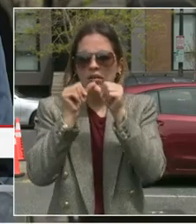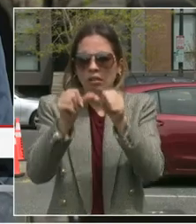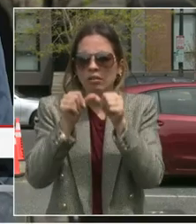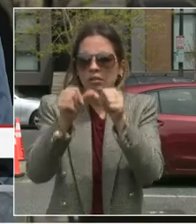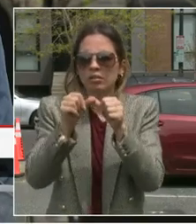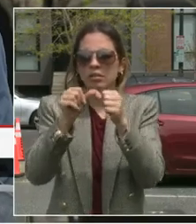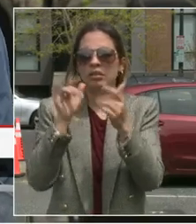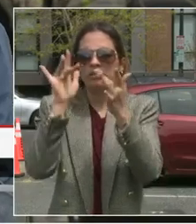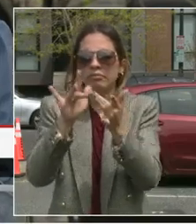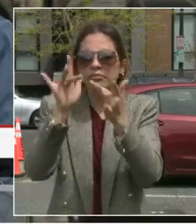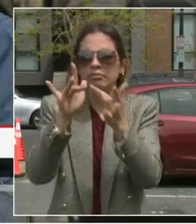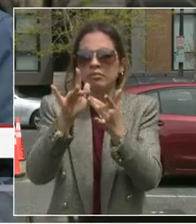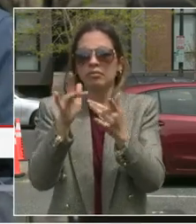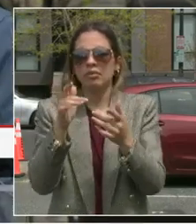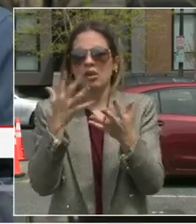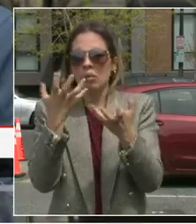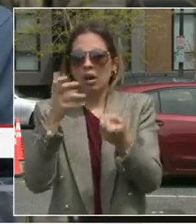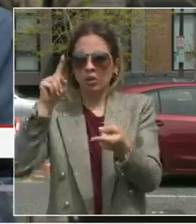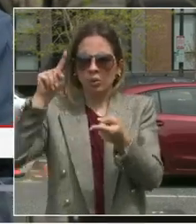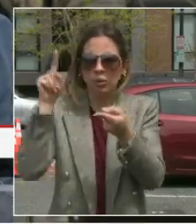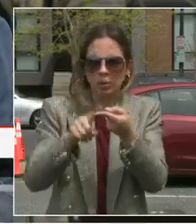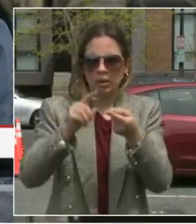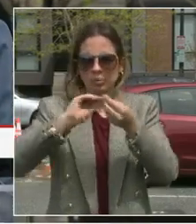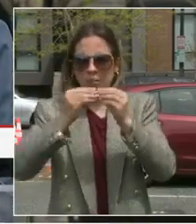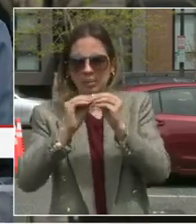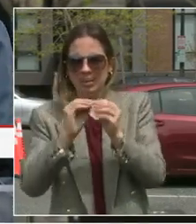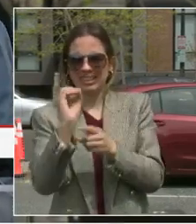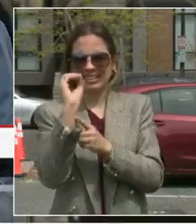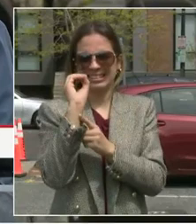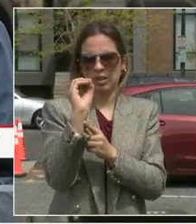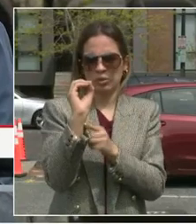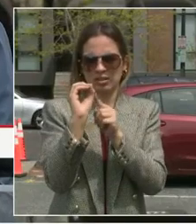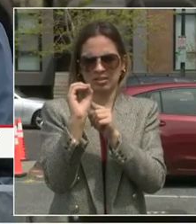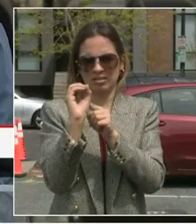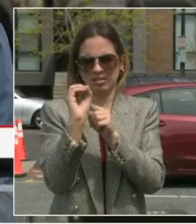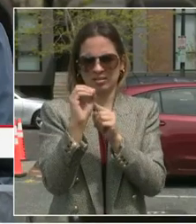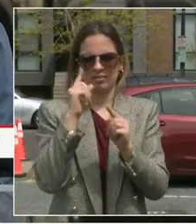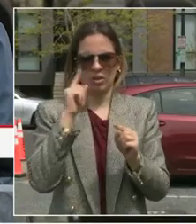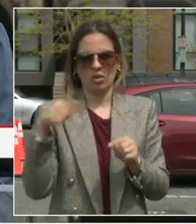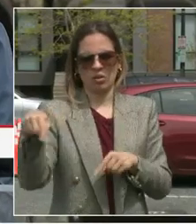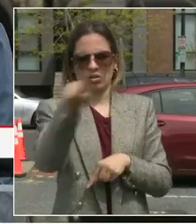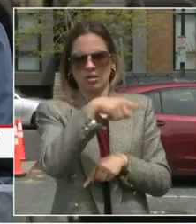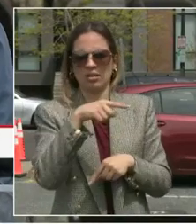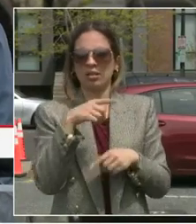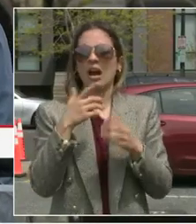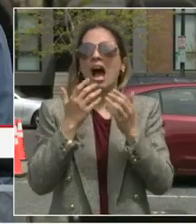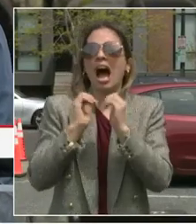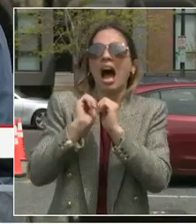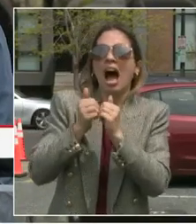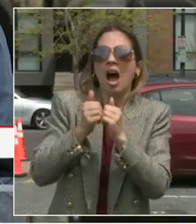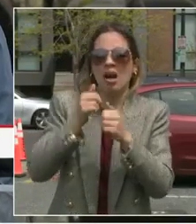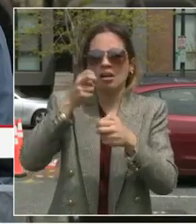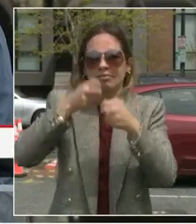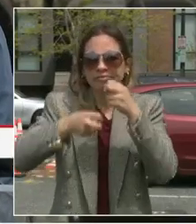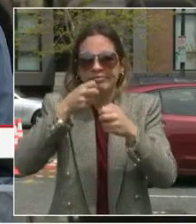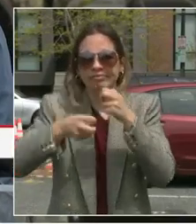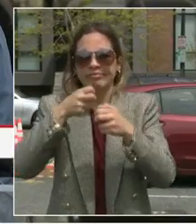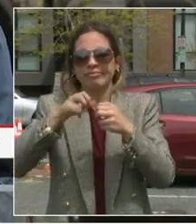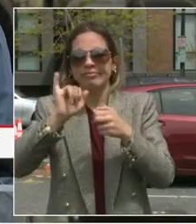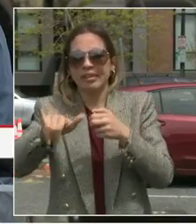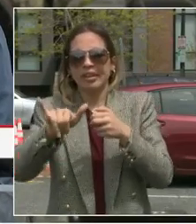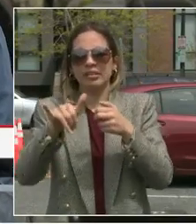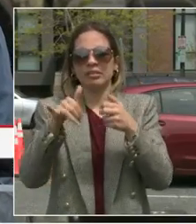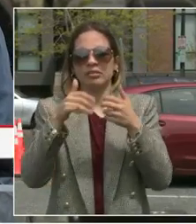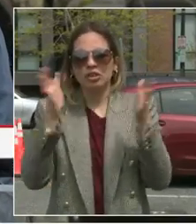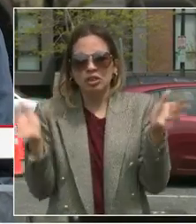get this number down to 0 across the board. How difficult is it to sort of continue to chip away and try and encourage